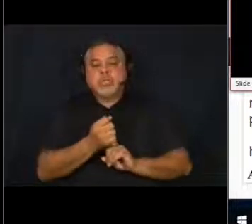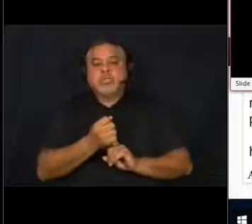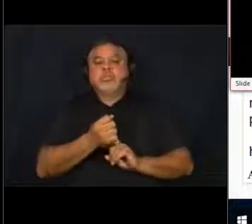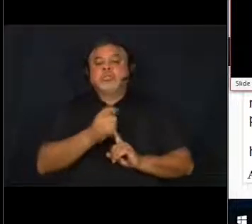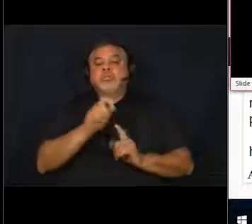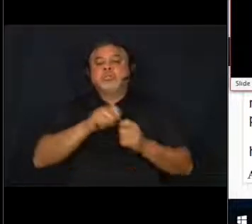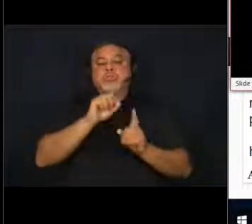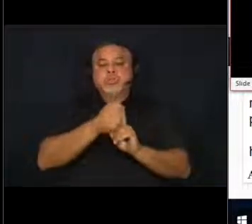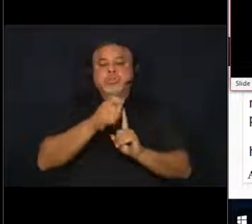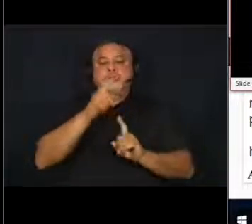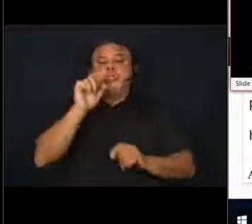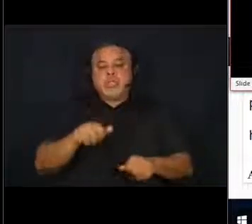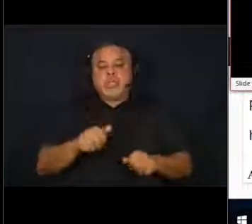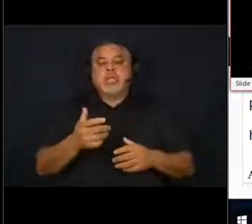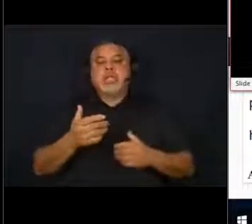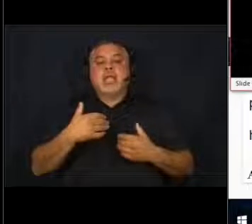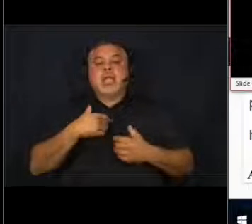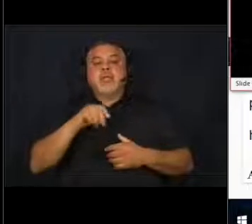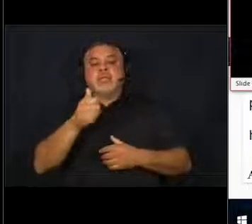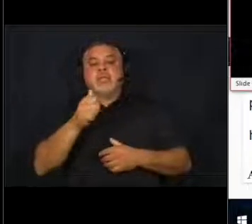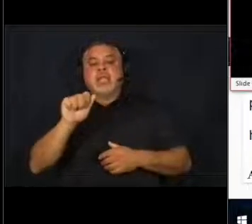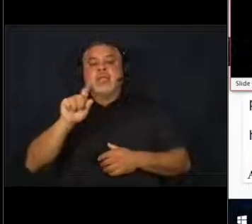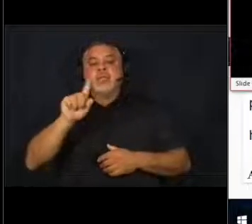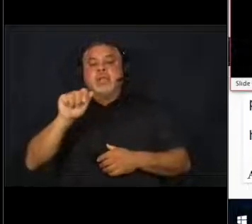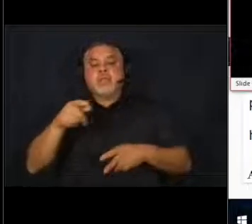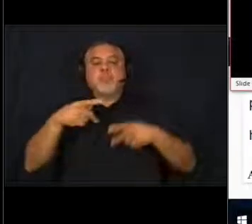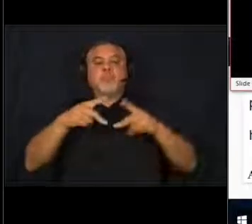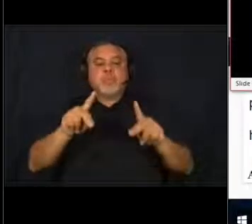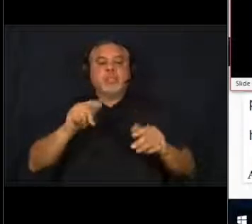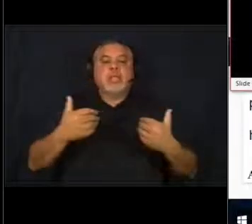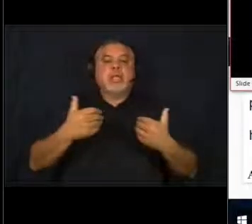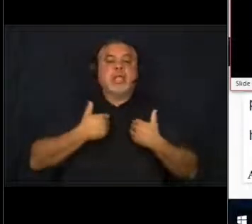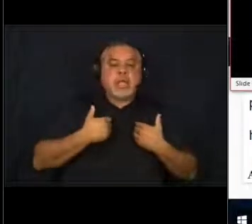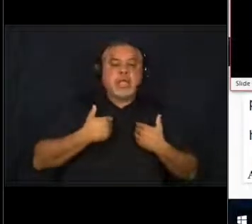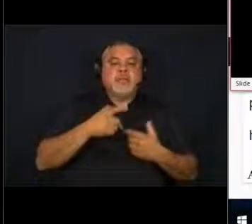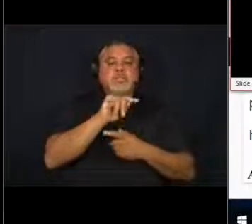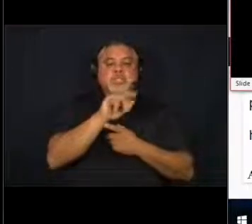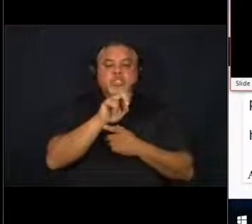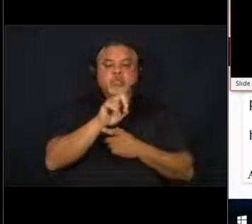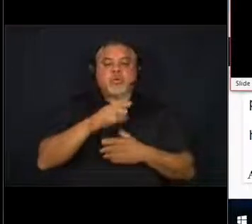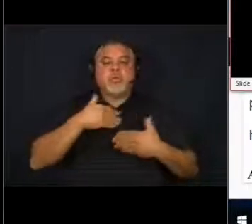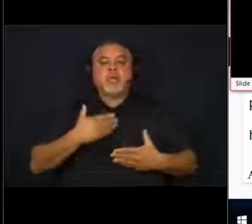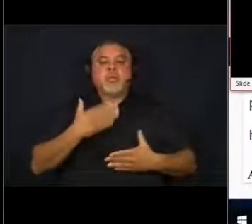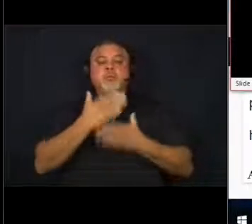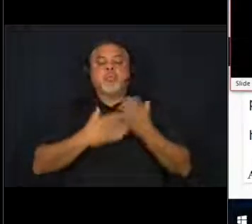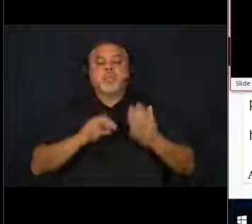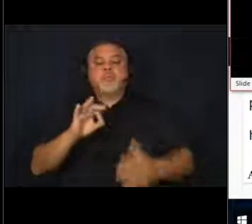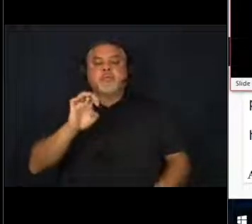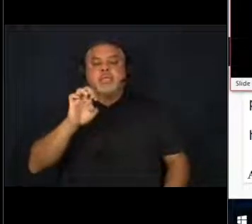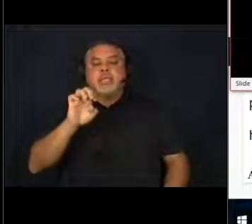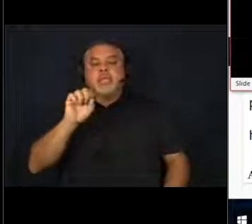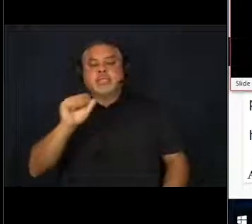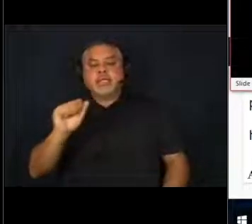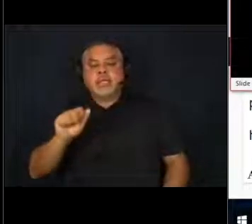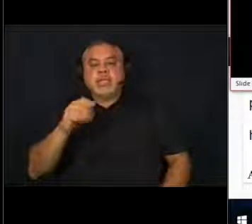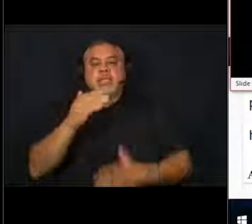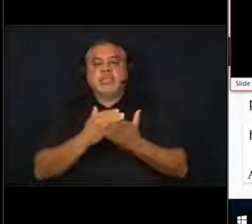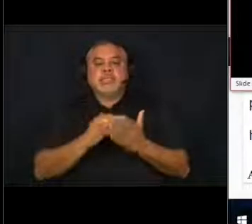circumstances, you may also need a 10A1A permit to possess tissues and or body parts of ESA listed